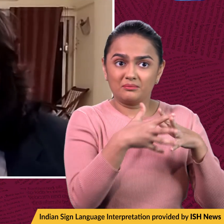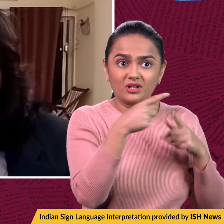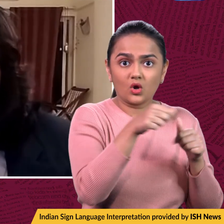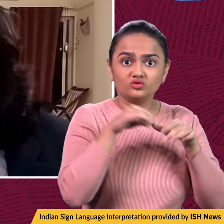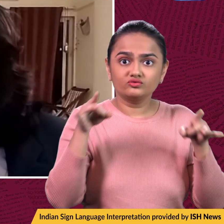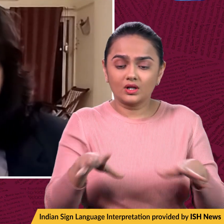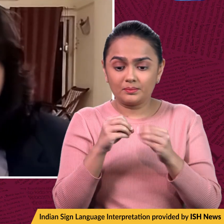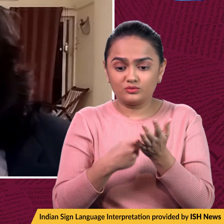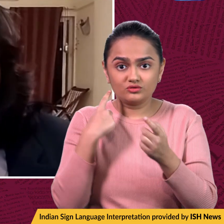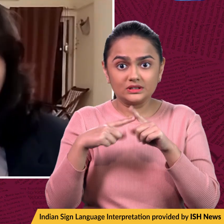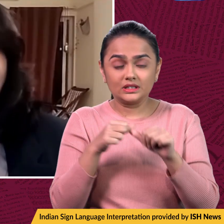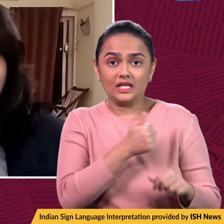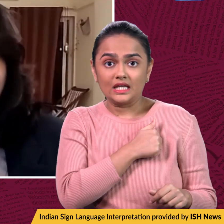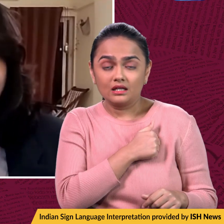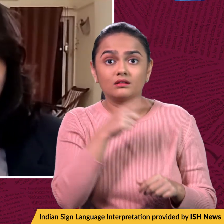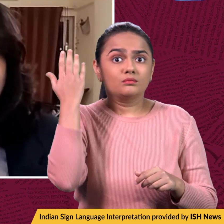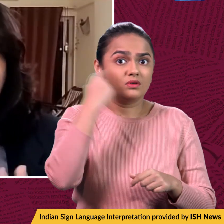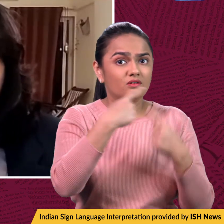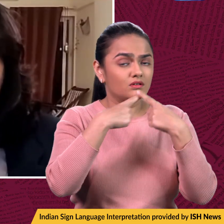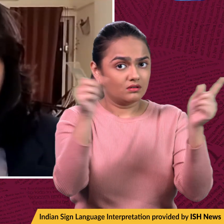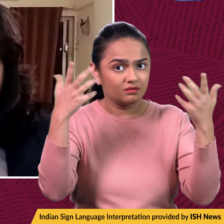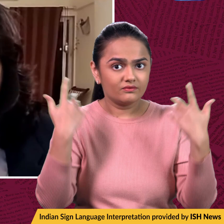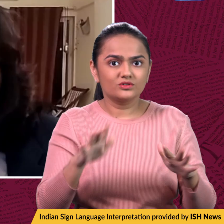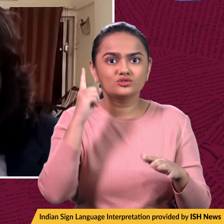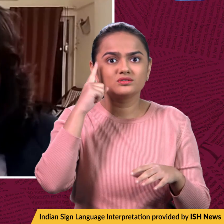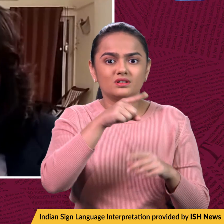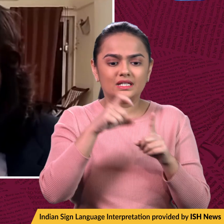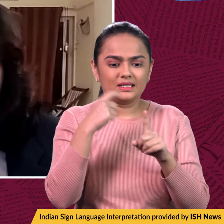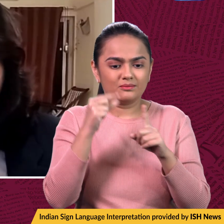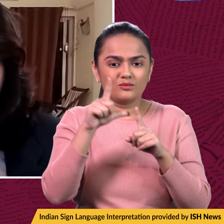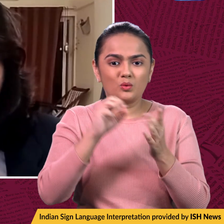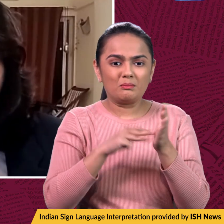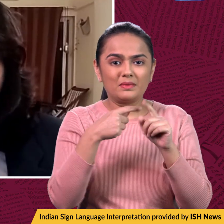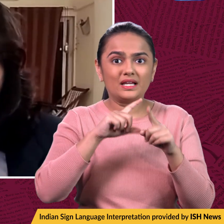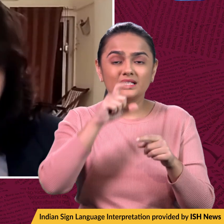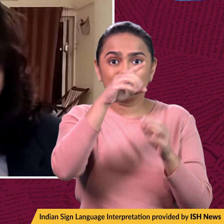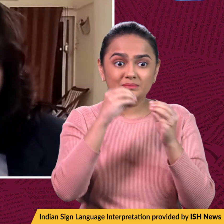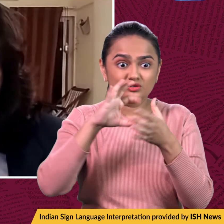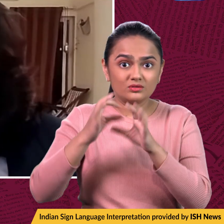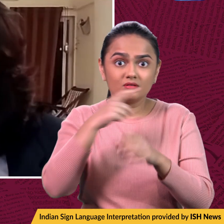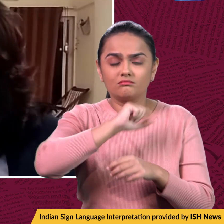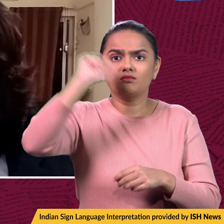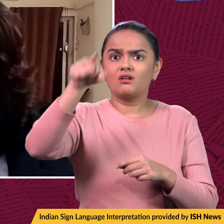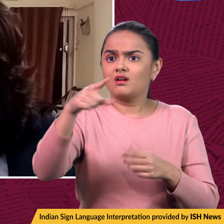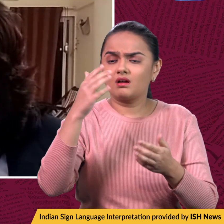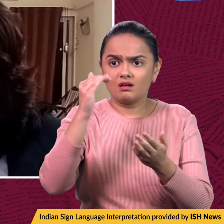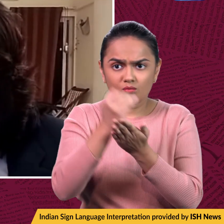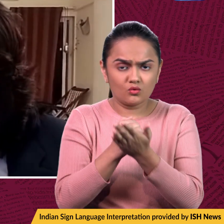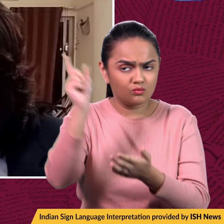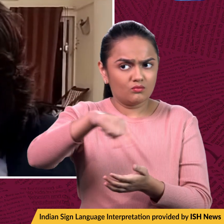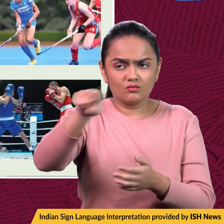States, Australia, Britain, Canada had announced a diplomatic boycott of the Beijing Winter Olympics.